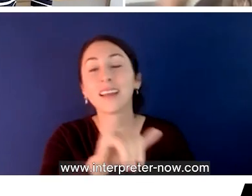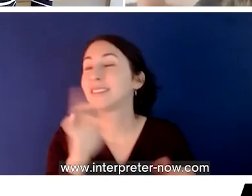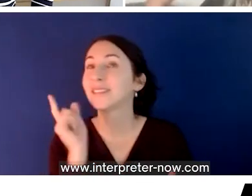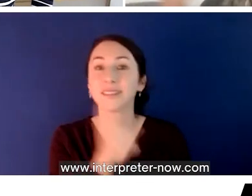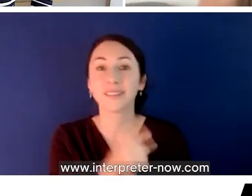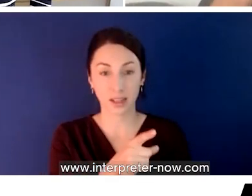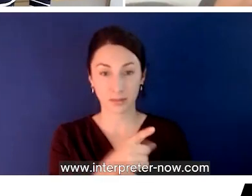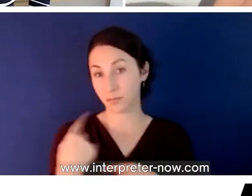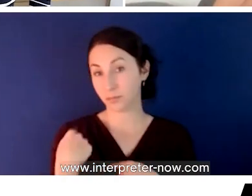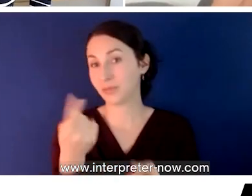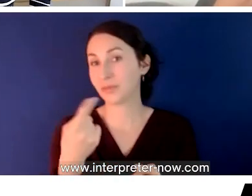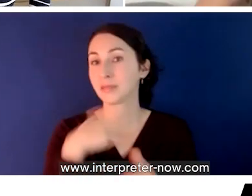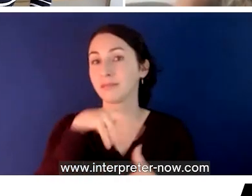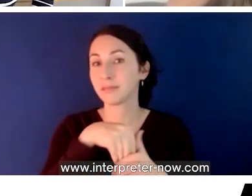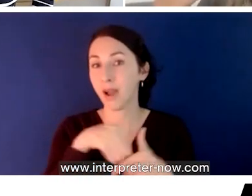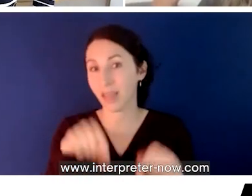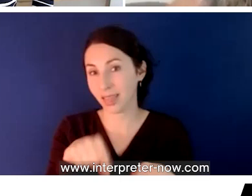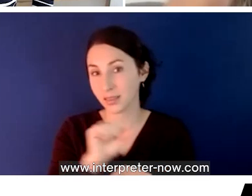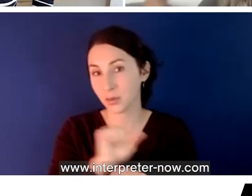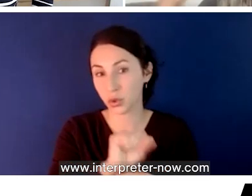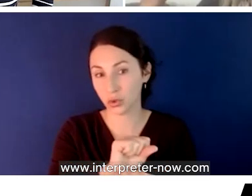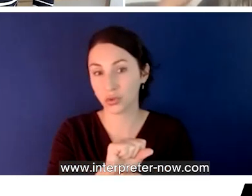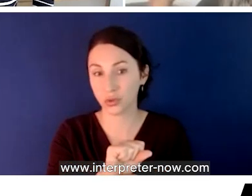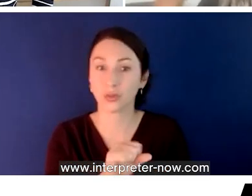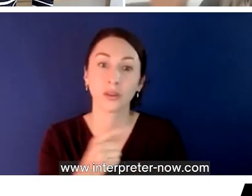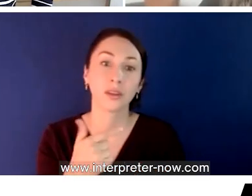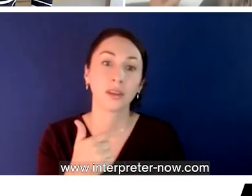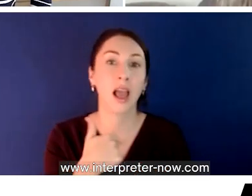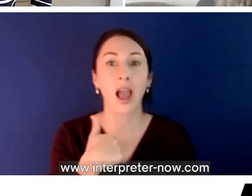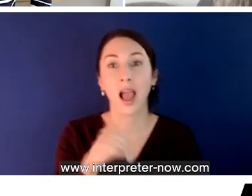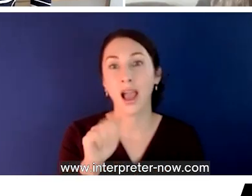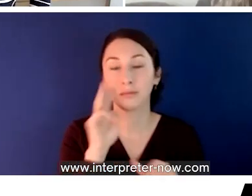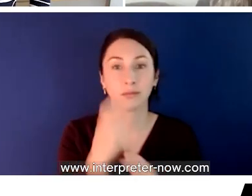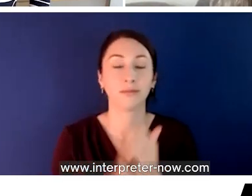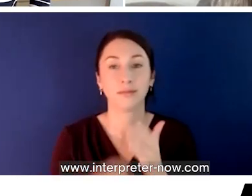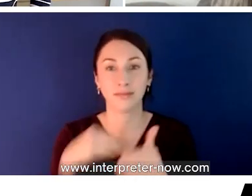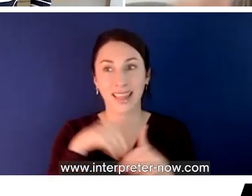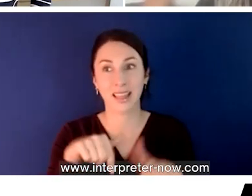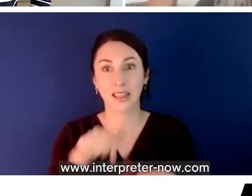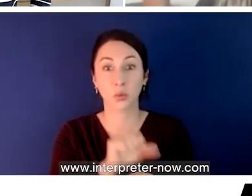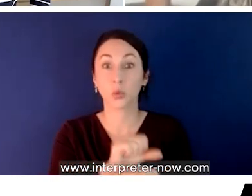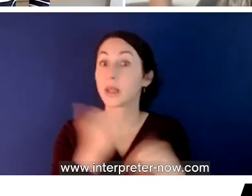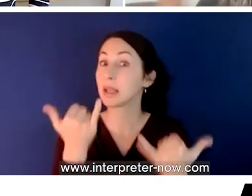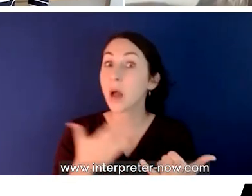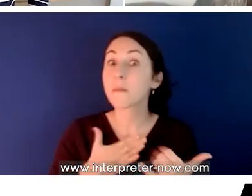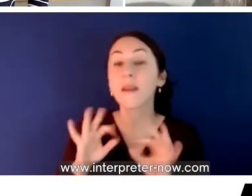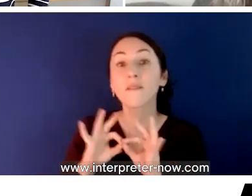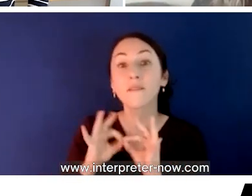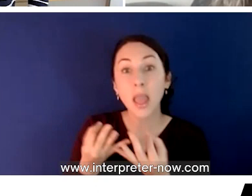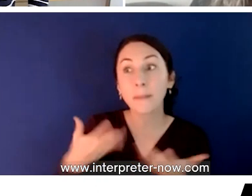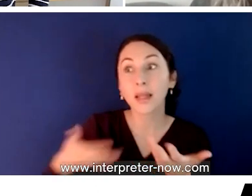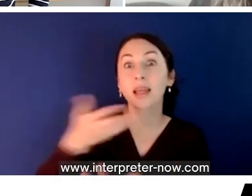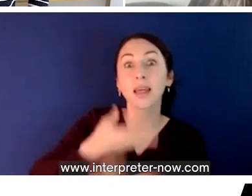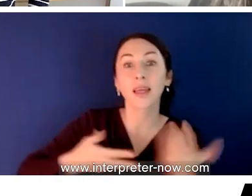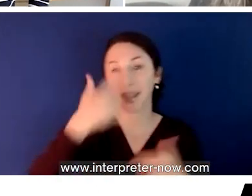tell you, because since I've been doing this work, and again, I'm a trained ombud, so I've been steeped in it. But it really is now my family interactions are